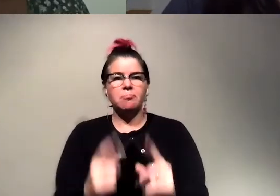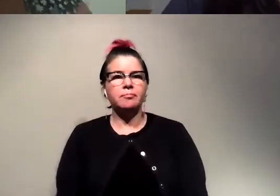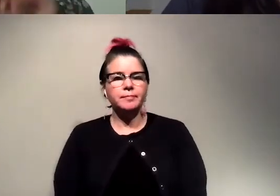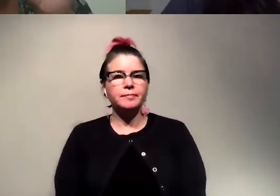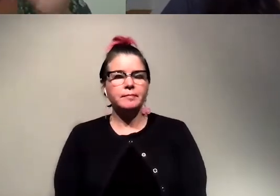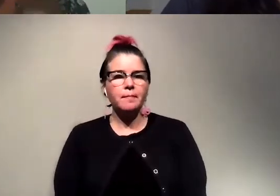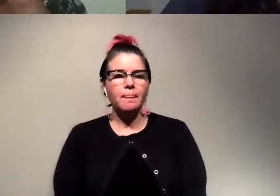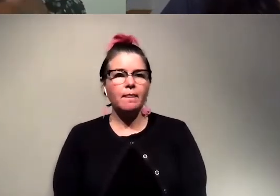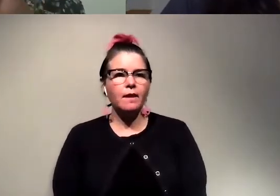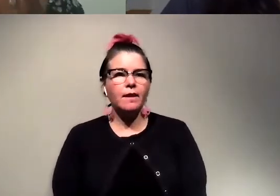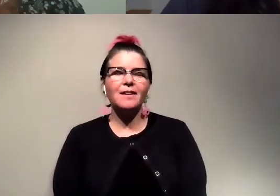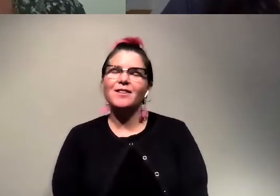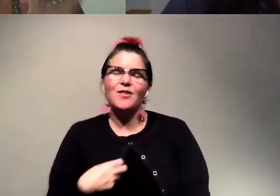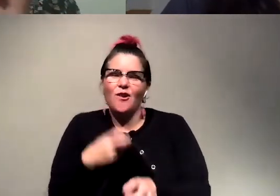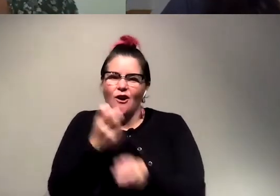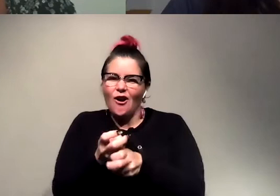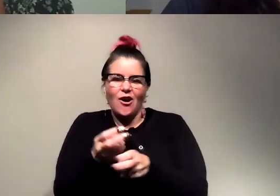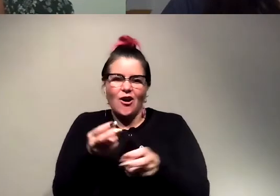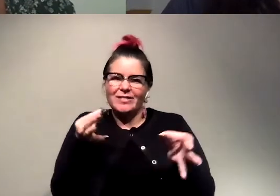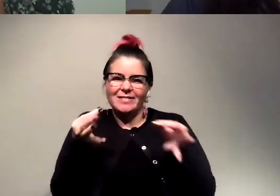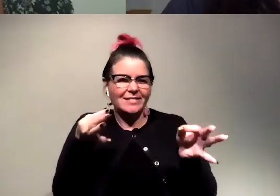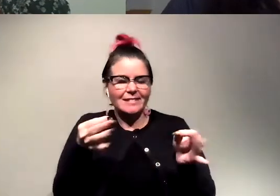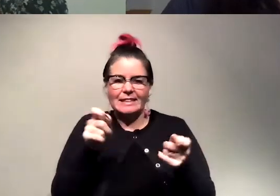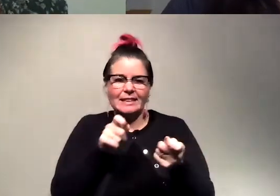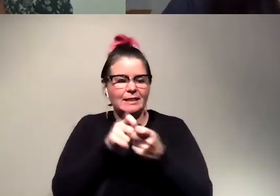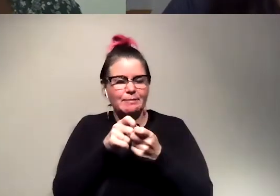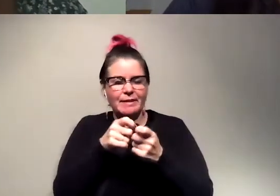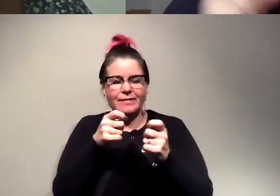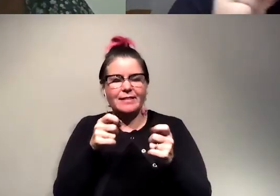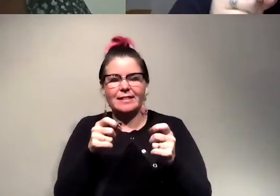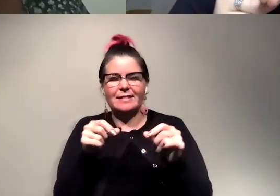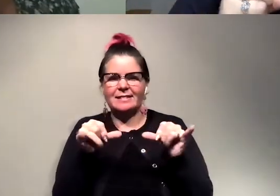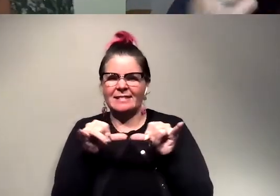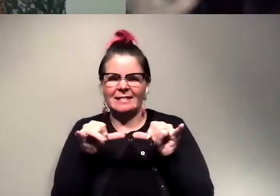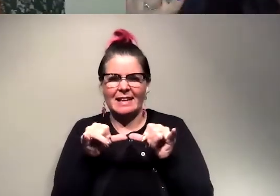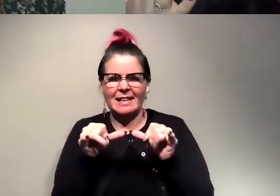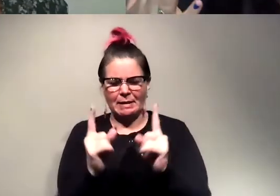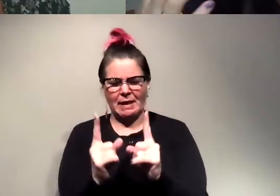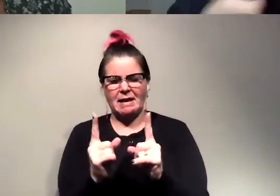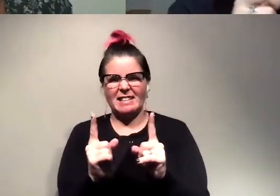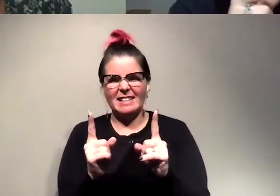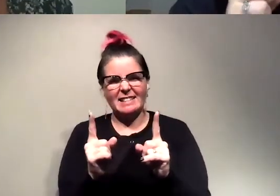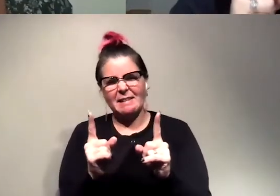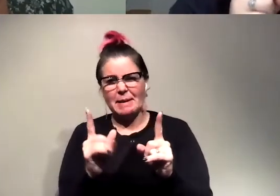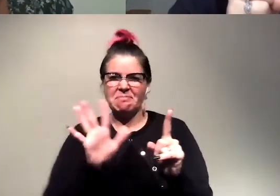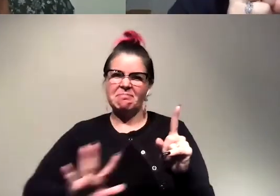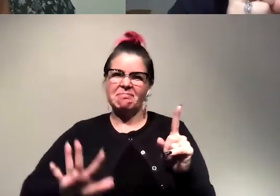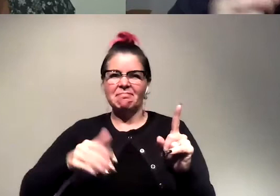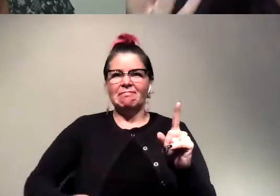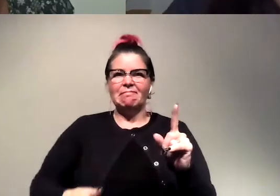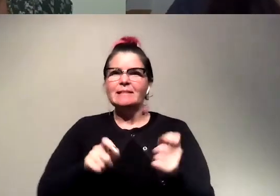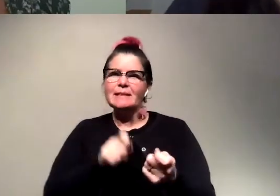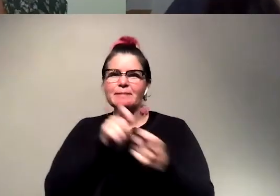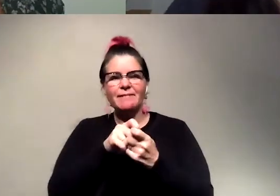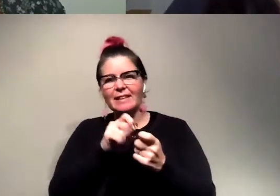I have a hard time giving length, so I'm sorry about that. Yay big feels right. I mean, I know what yay big